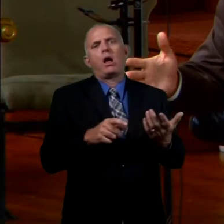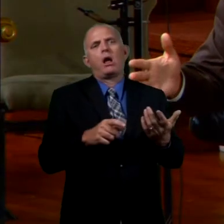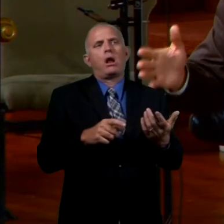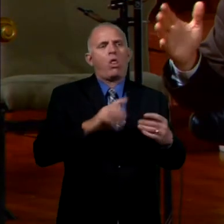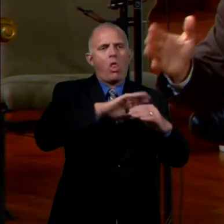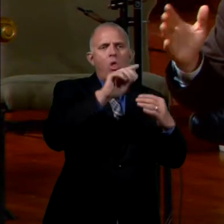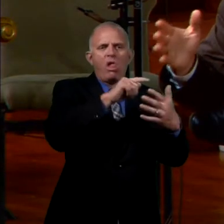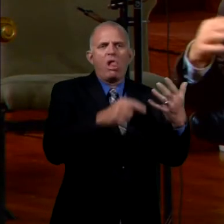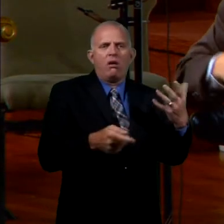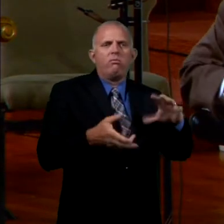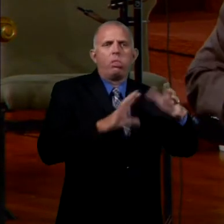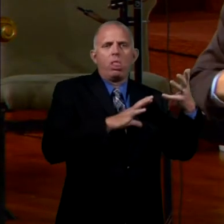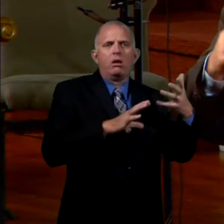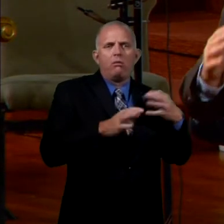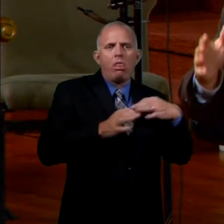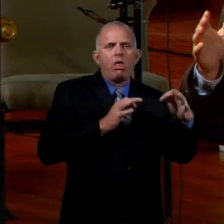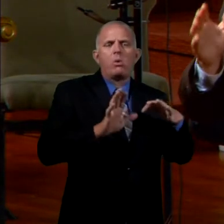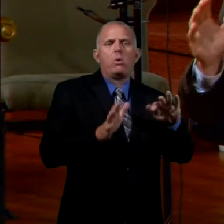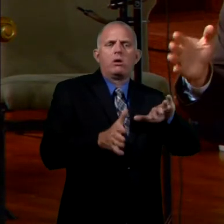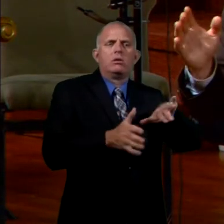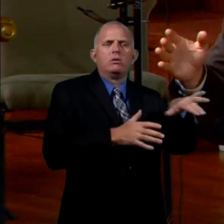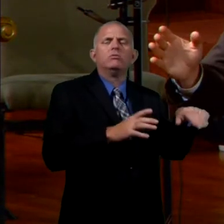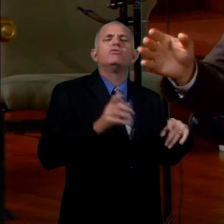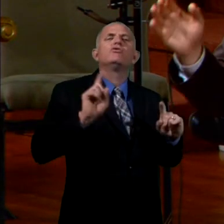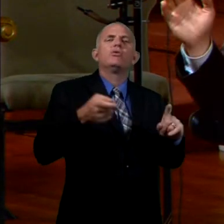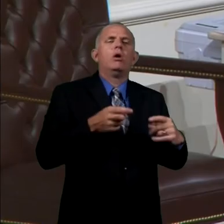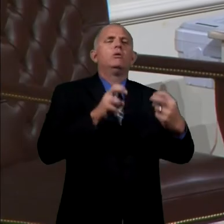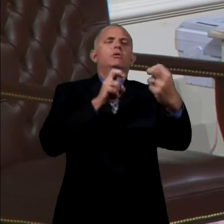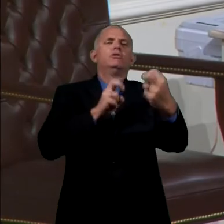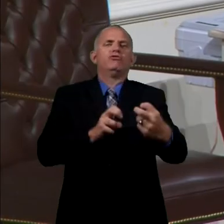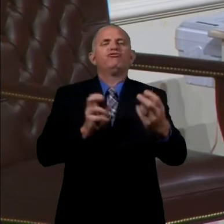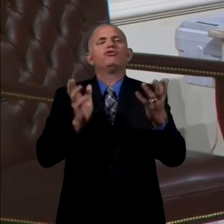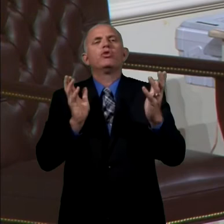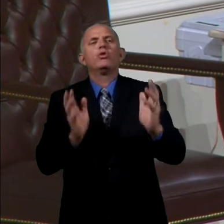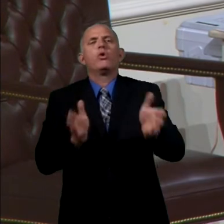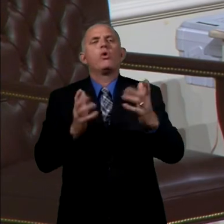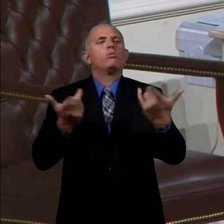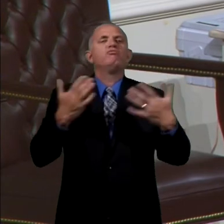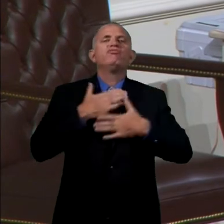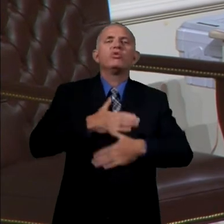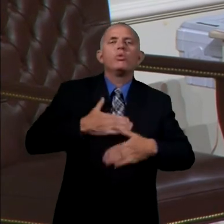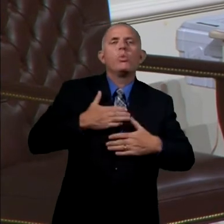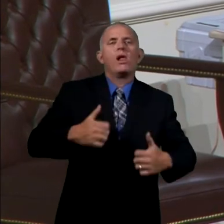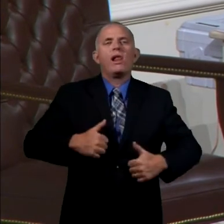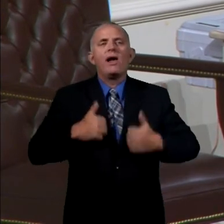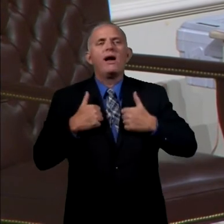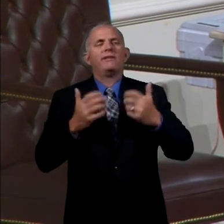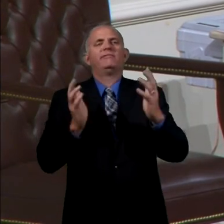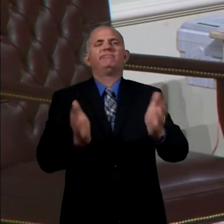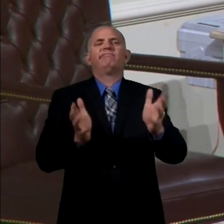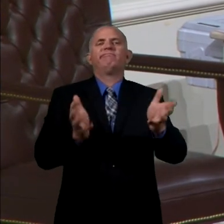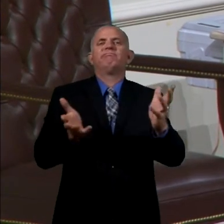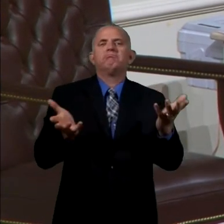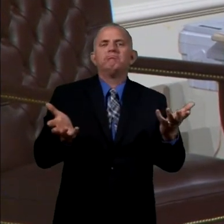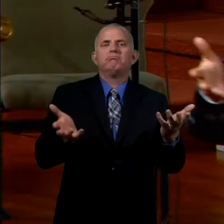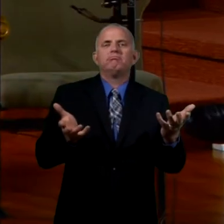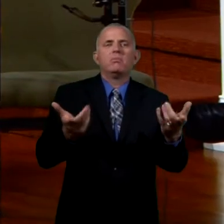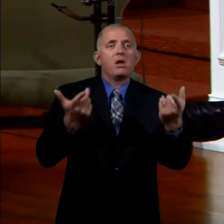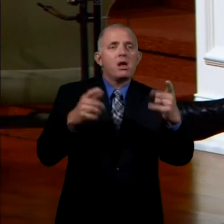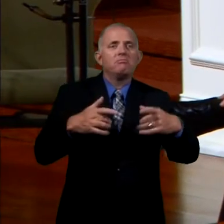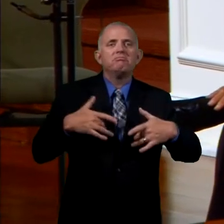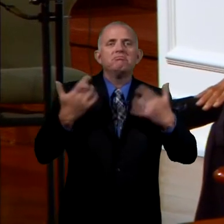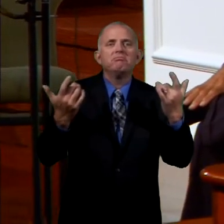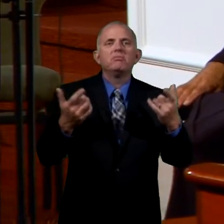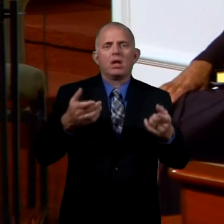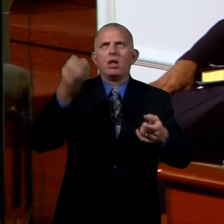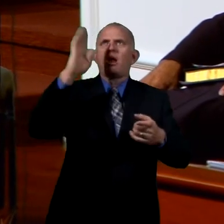went wrong, but you just talked about what you enjoy about life and what you think, what's going on in your life and how good God is, and you